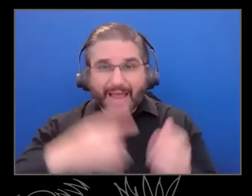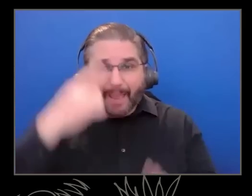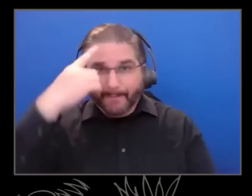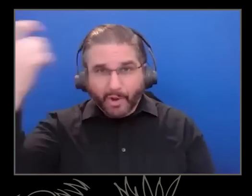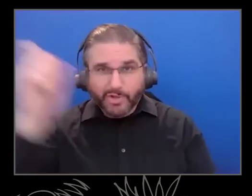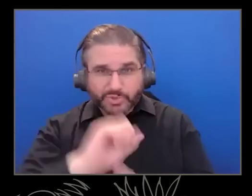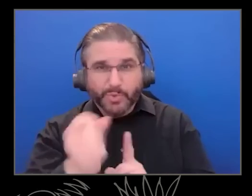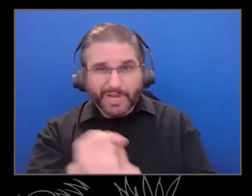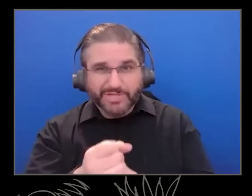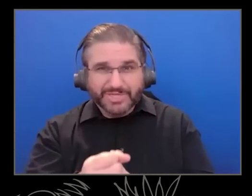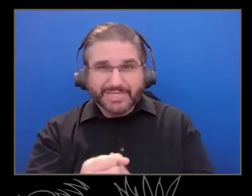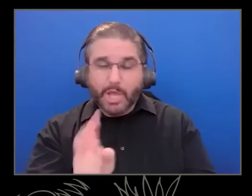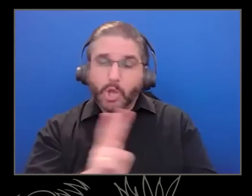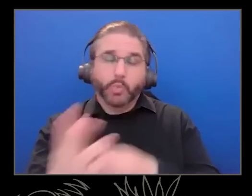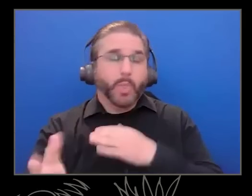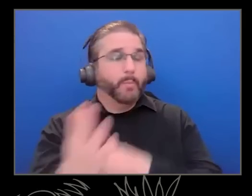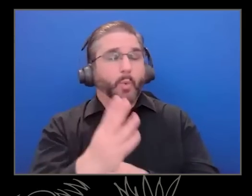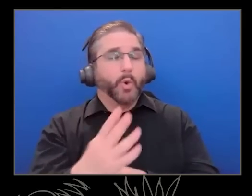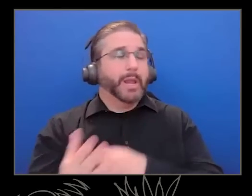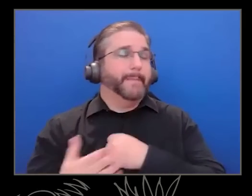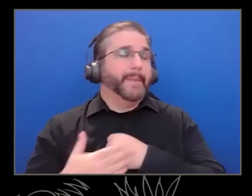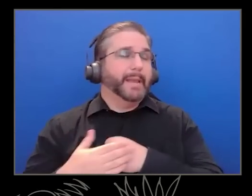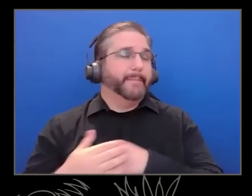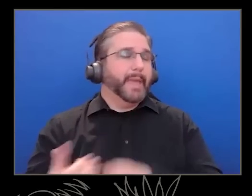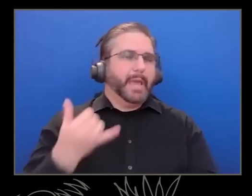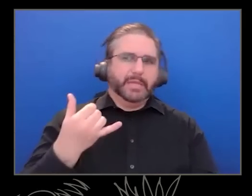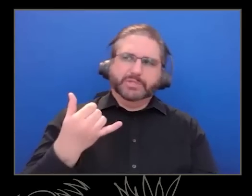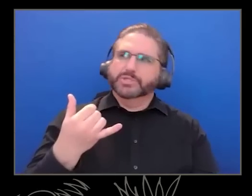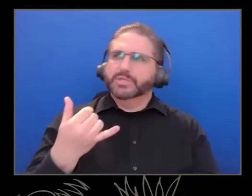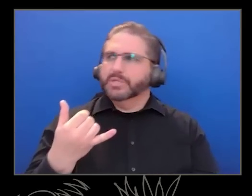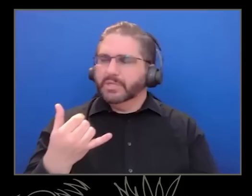morning by PagerDuty trying to figure out what's going on.